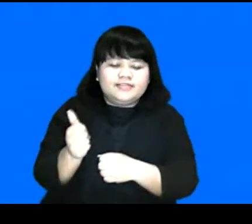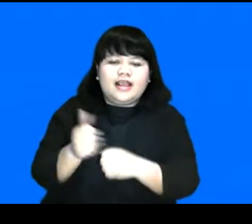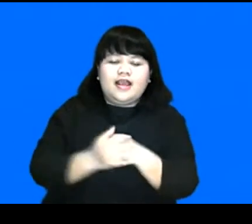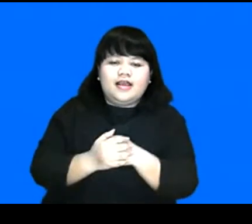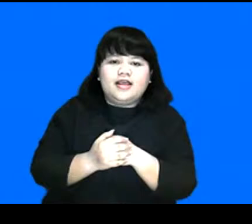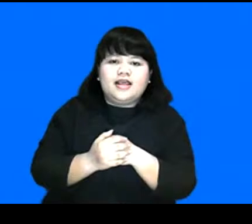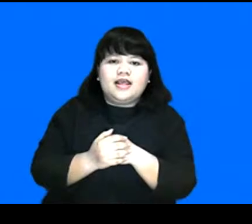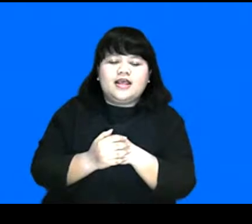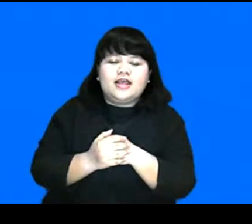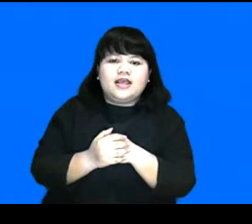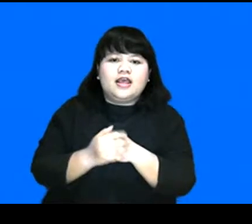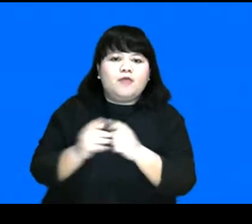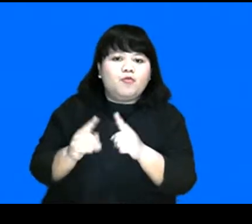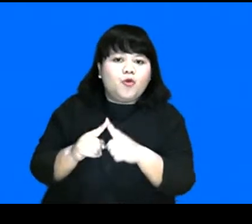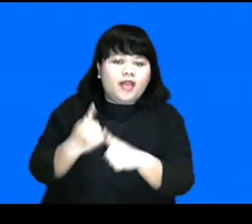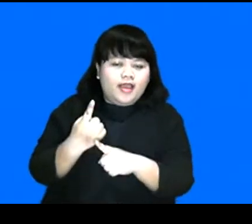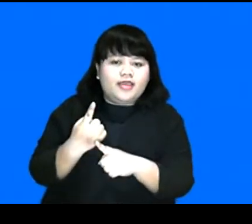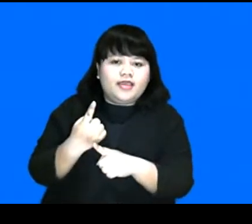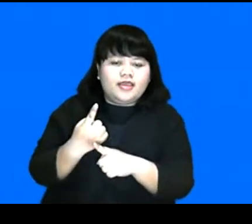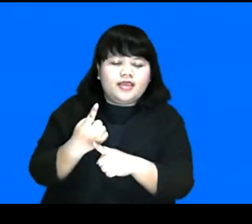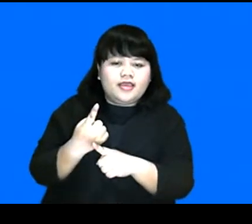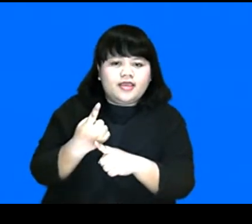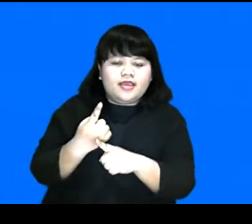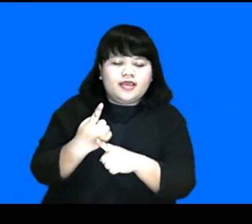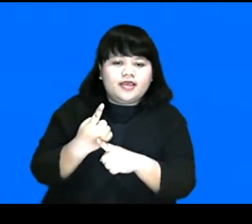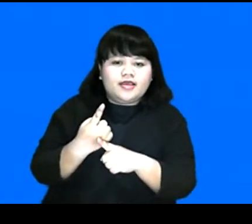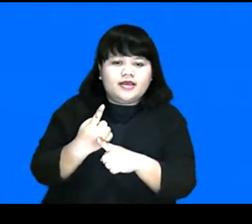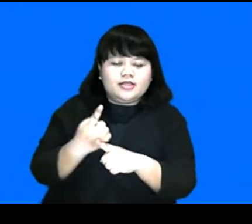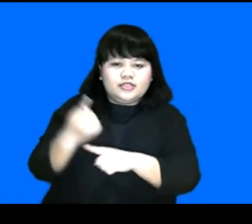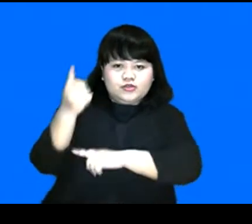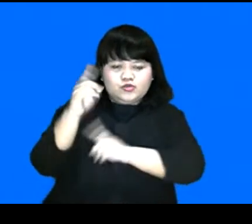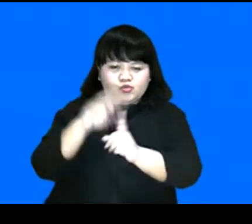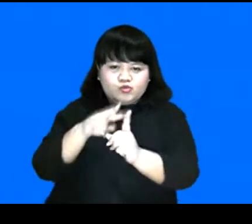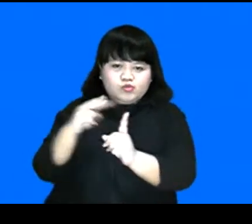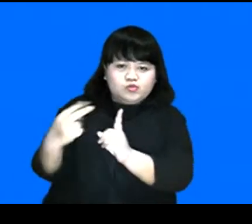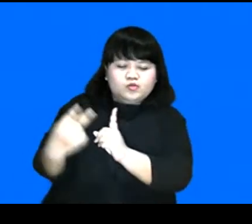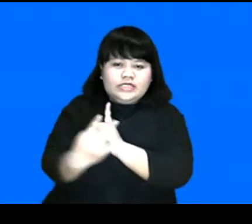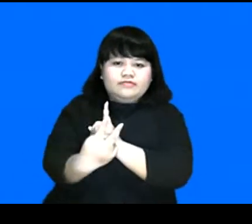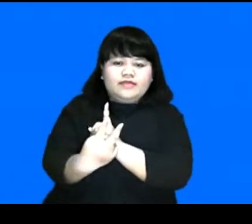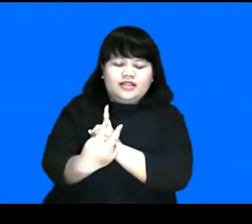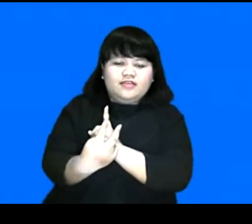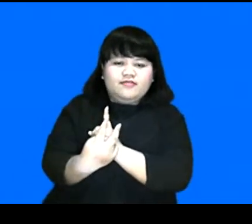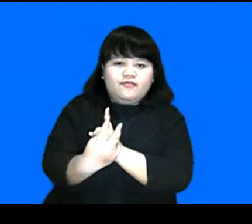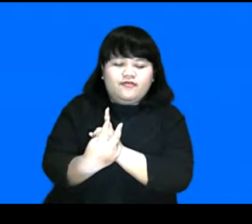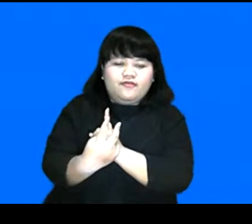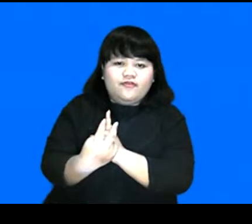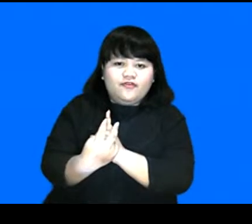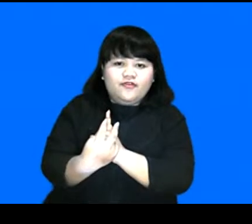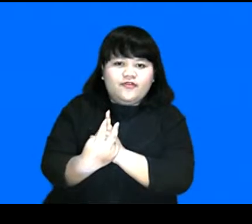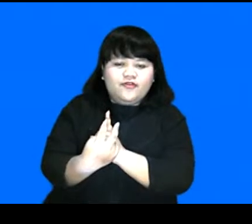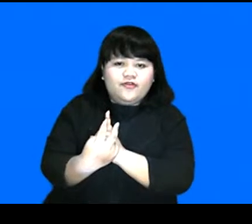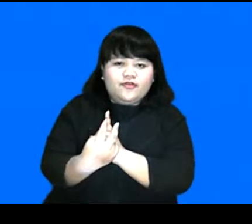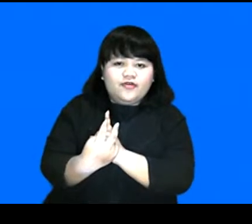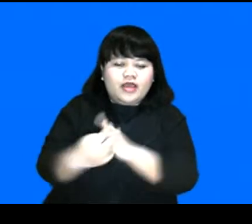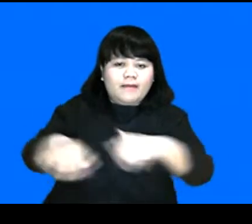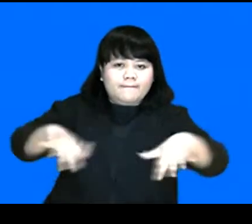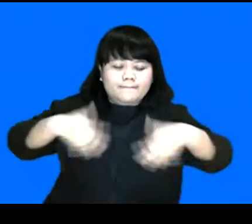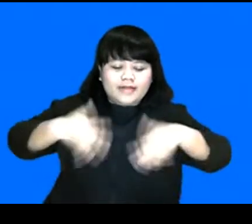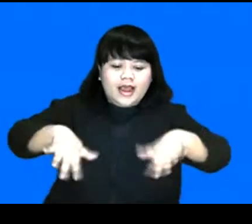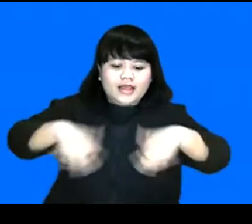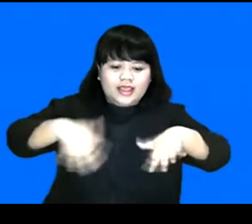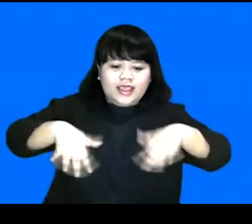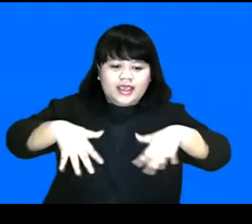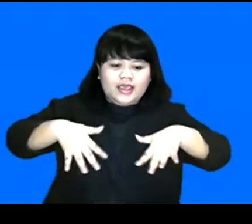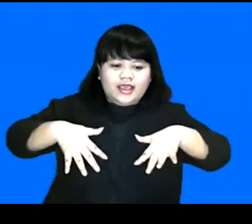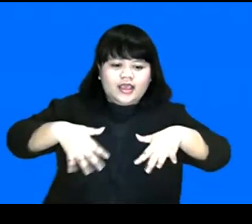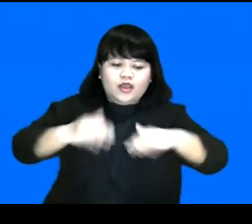who will give us the perspective on tech justice and to accelerate gender equality and more. So the floor